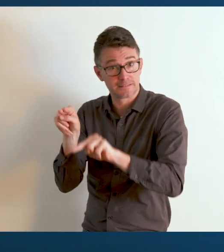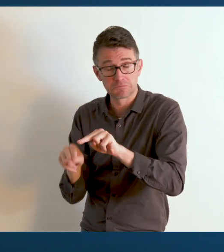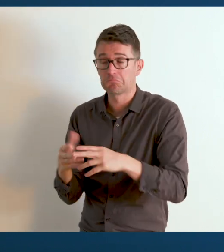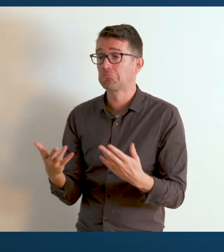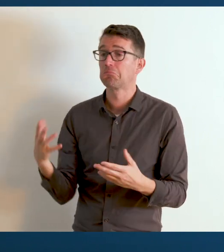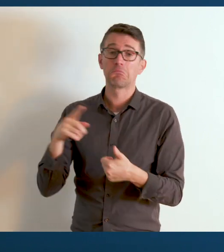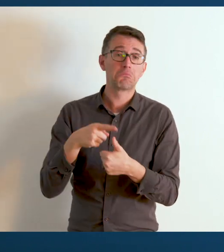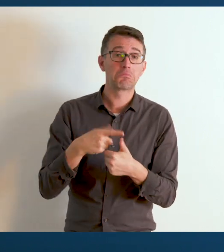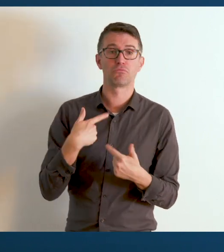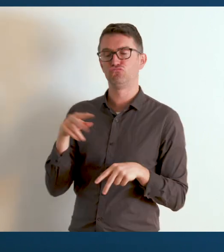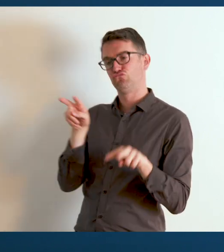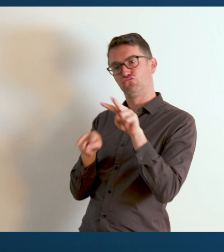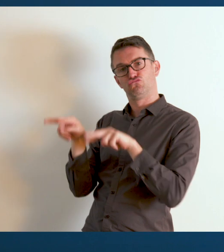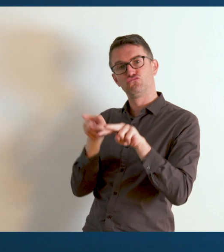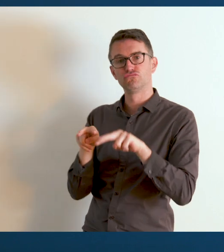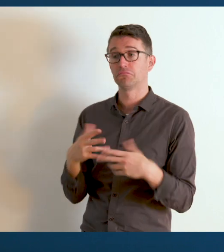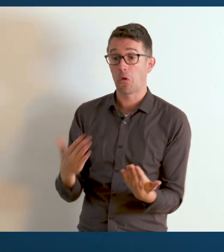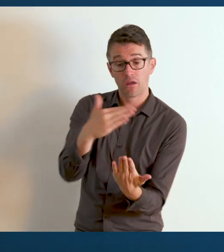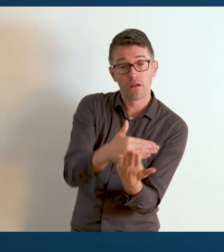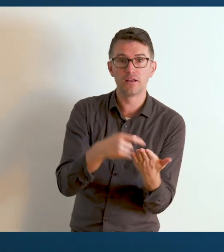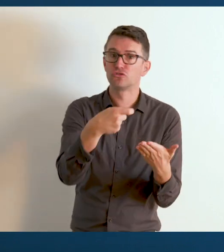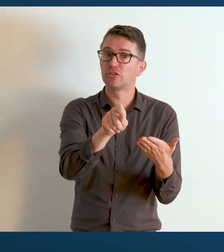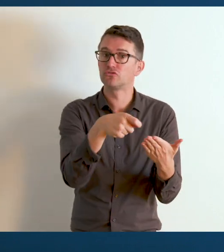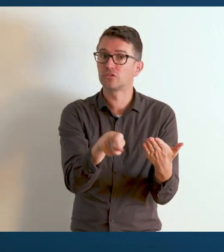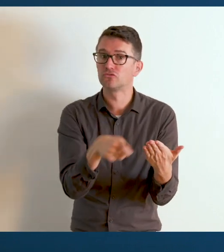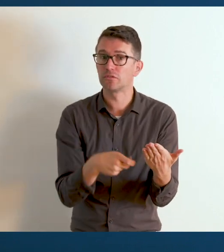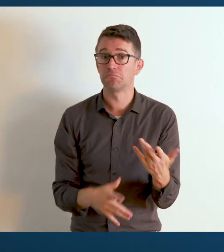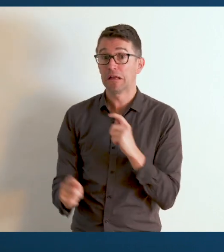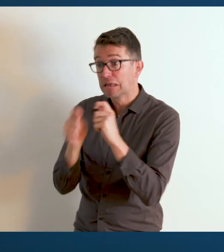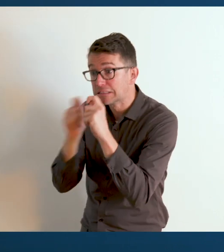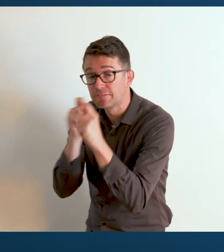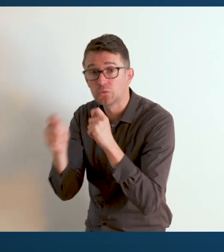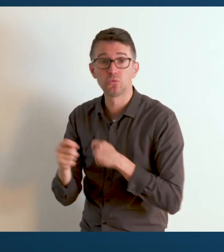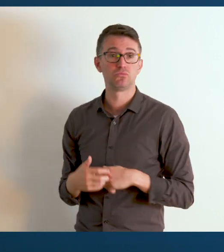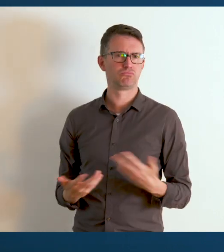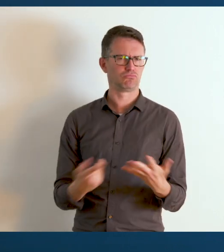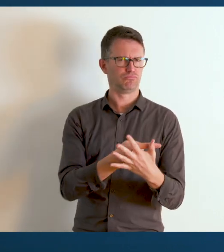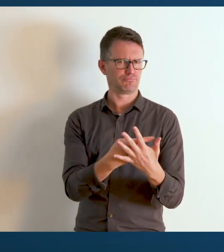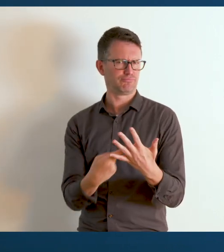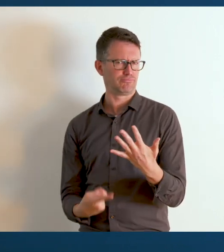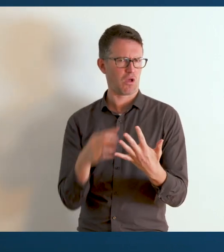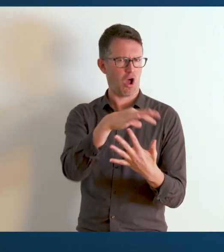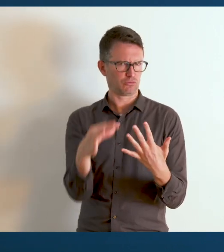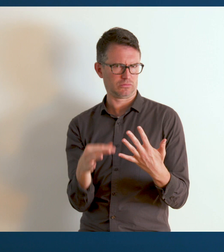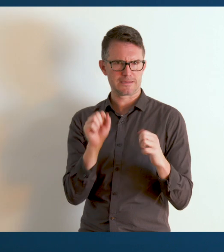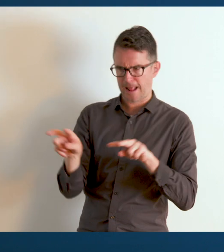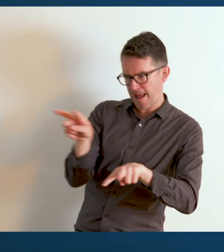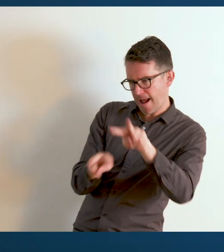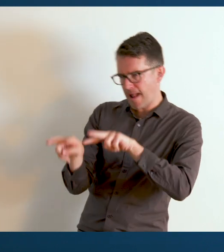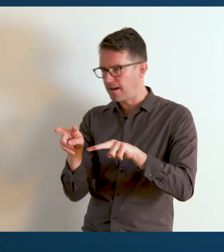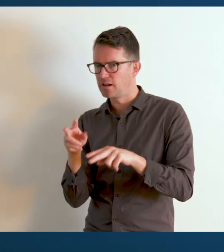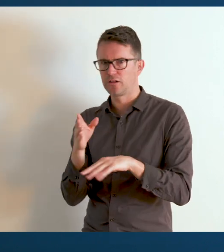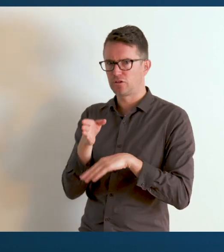observation, a checklist, an interview, or a rating scale, something that is set up